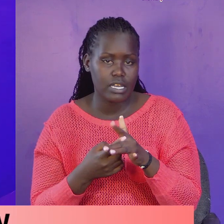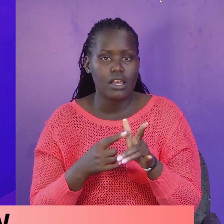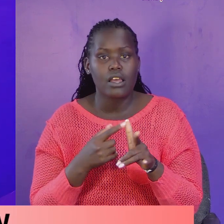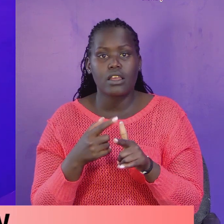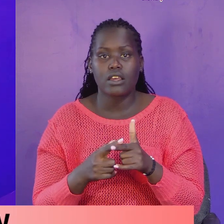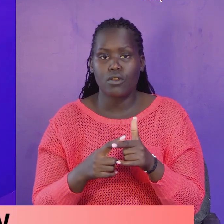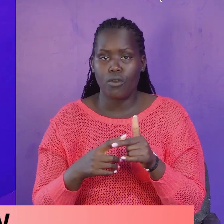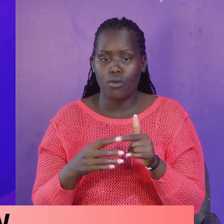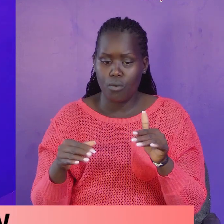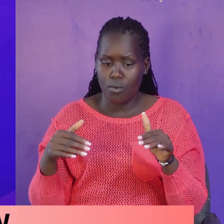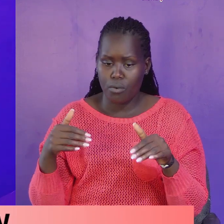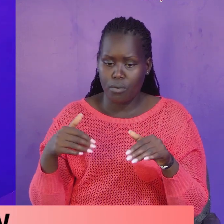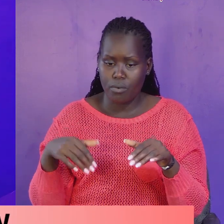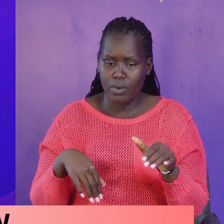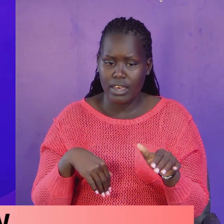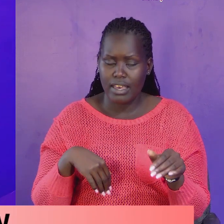leg, who